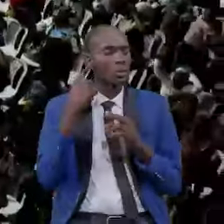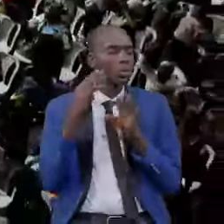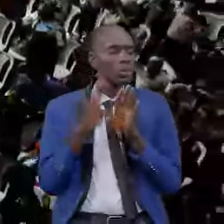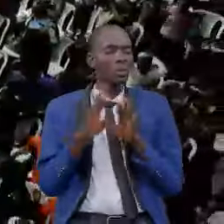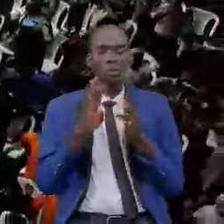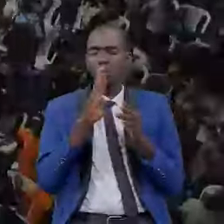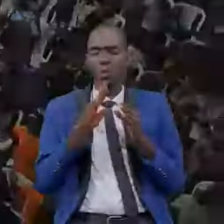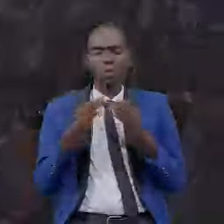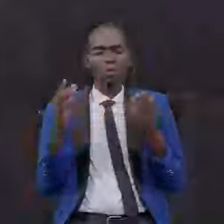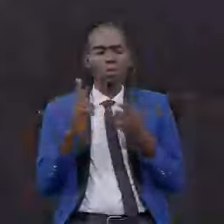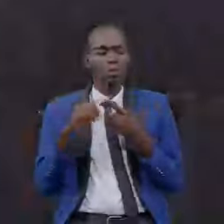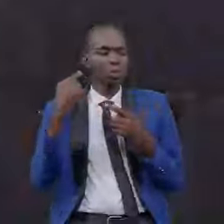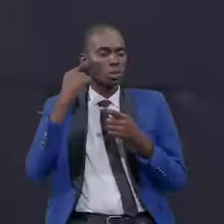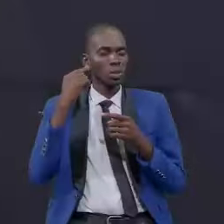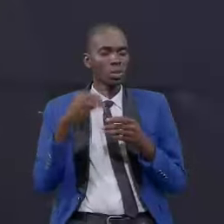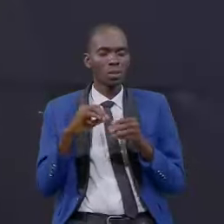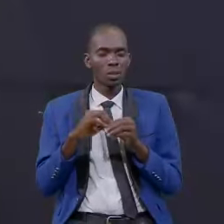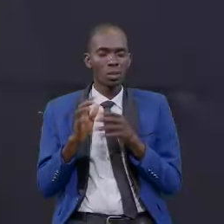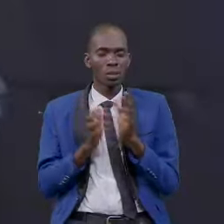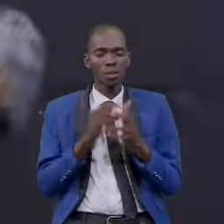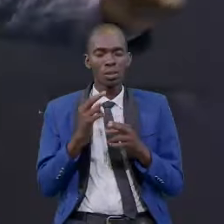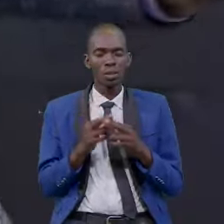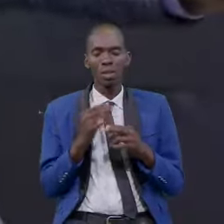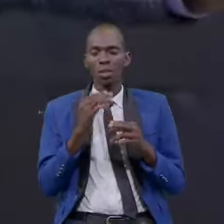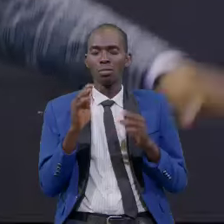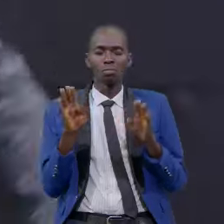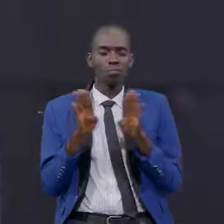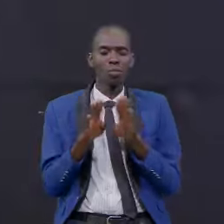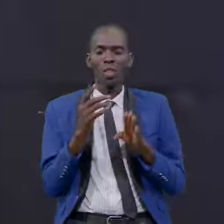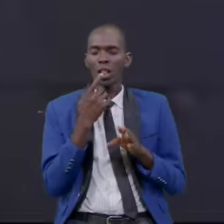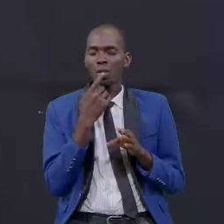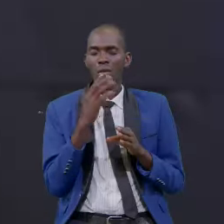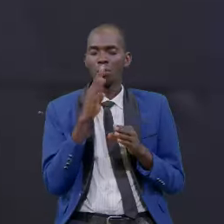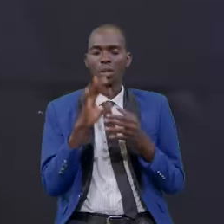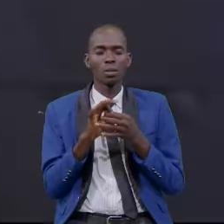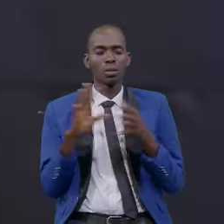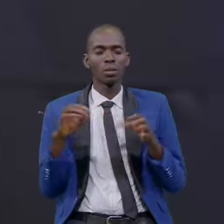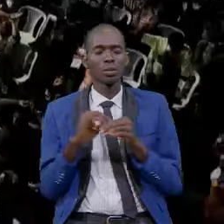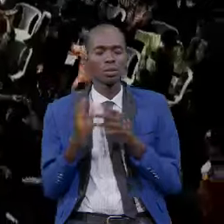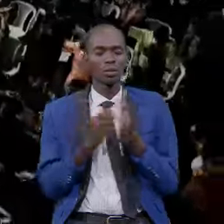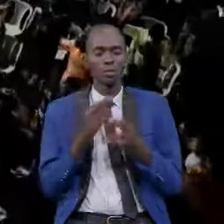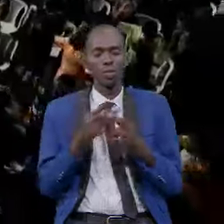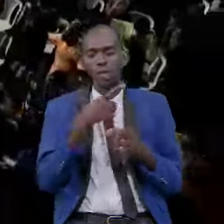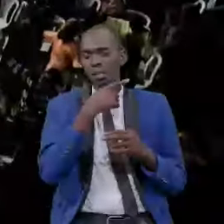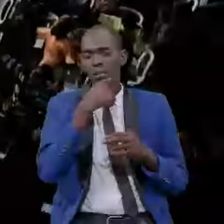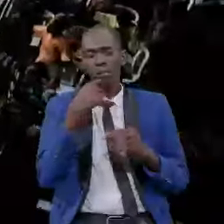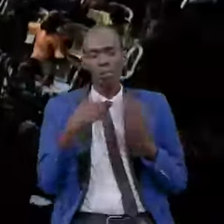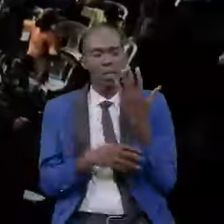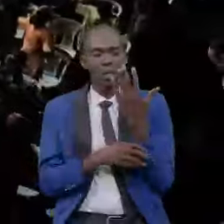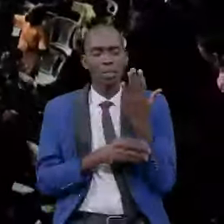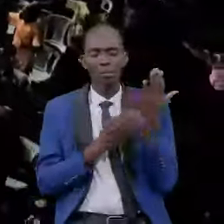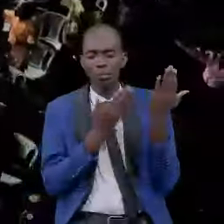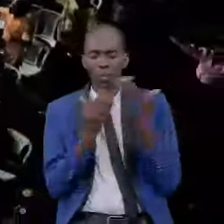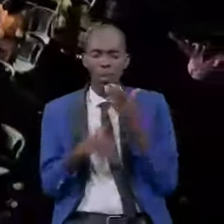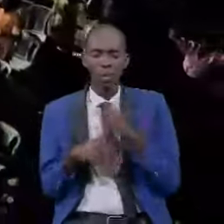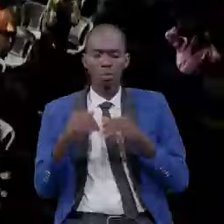hear. Dumb tongues be loosed. Withered hand be made straight. Short leg